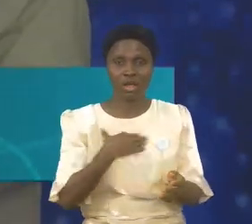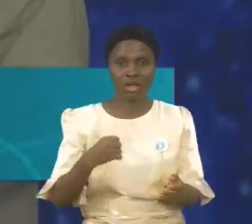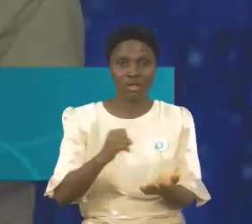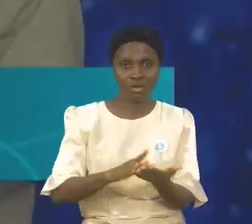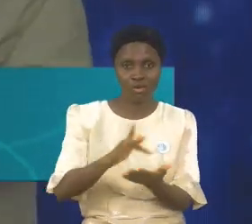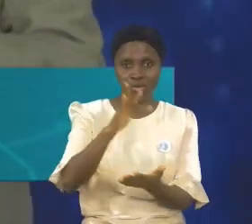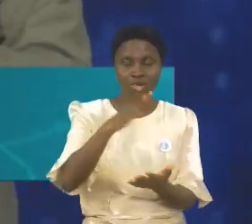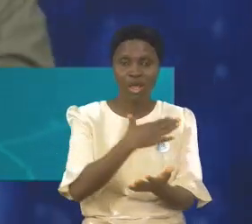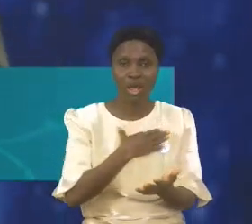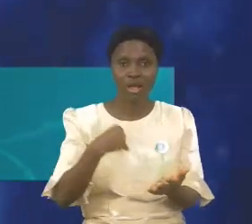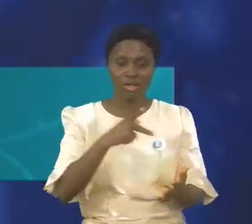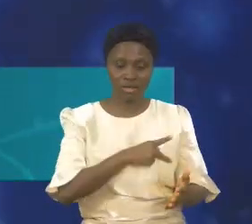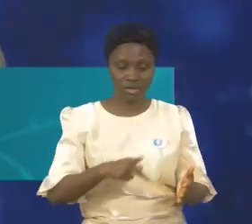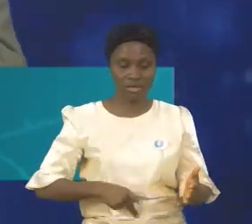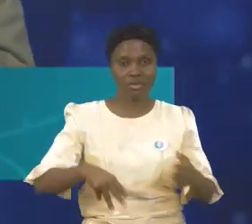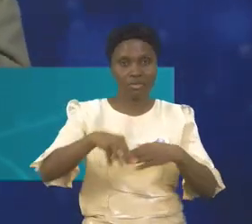and a kingdom, that